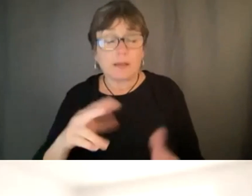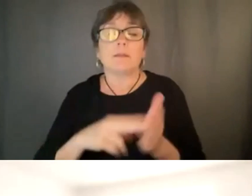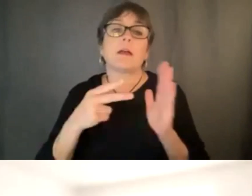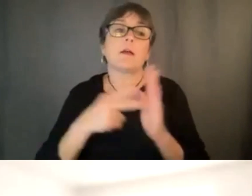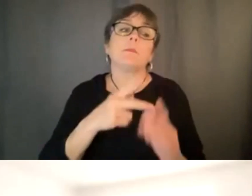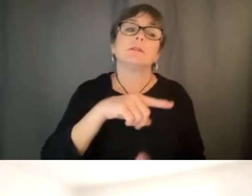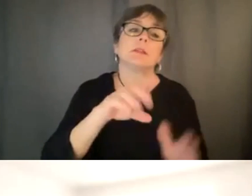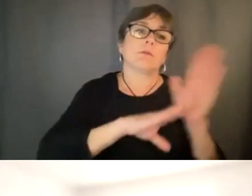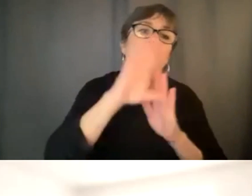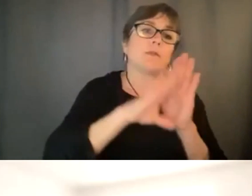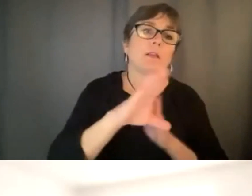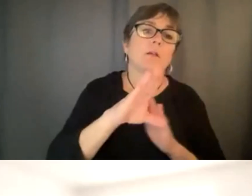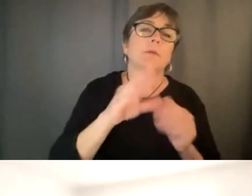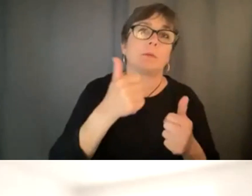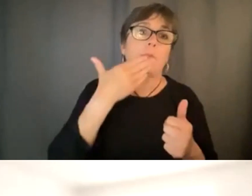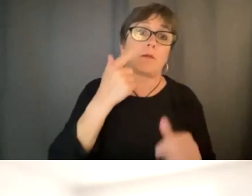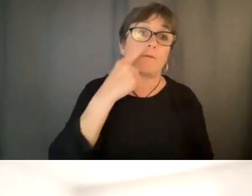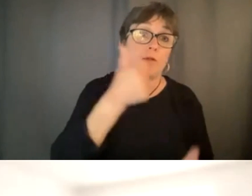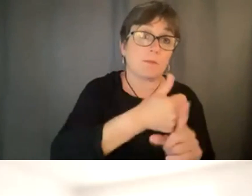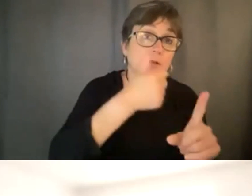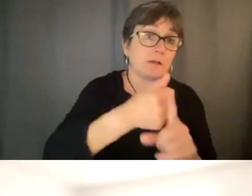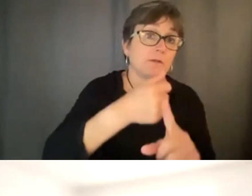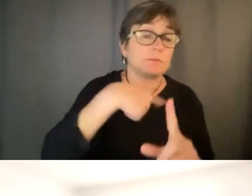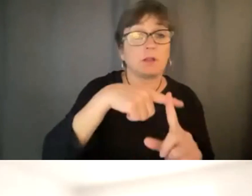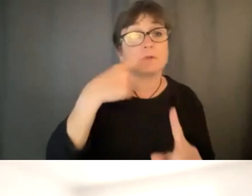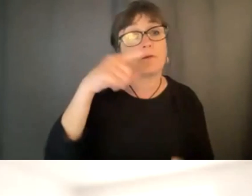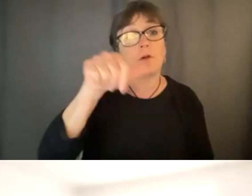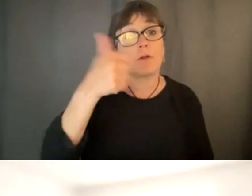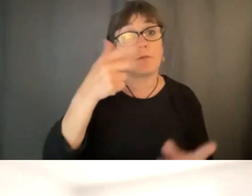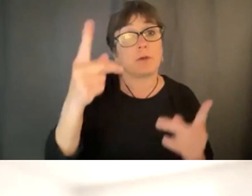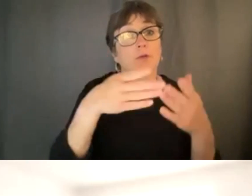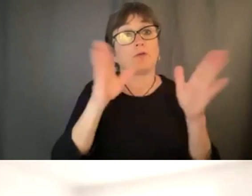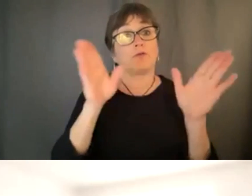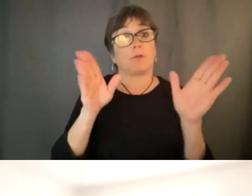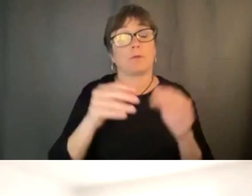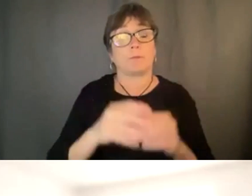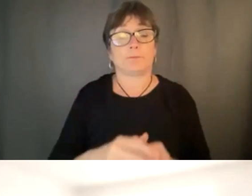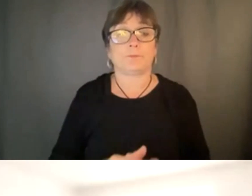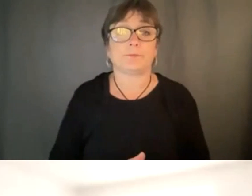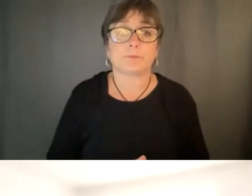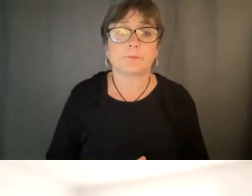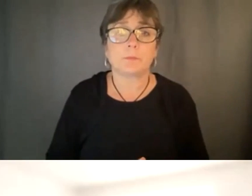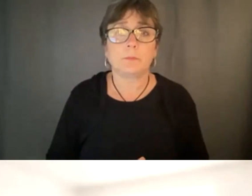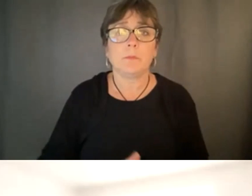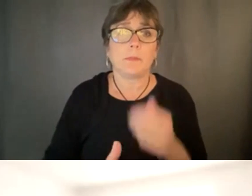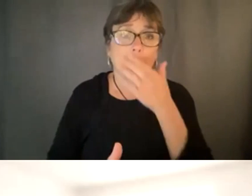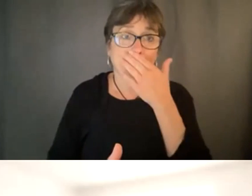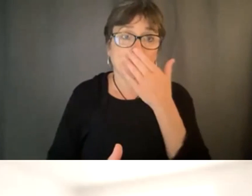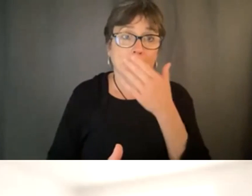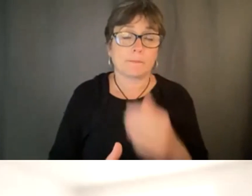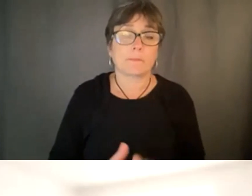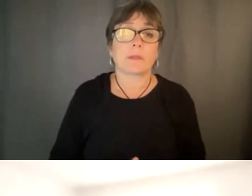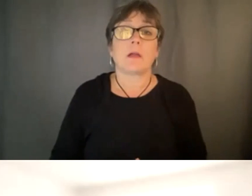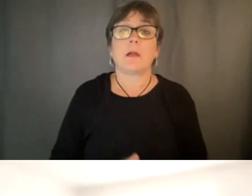future of others. I am still connected to the adult allies that I worked with like 10, 15 years